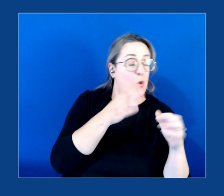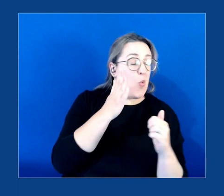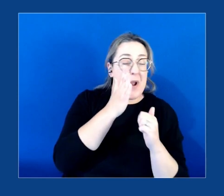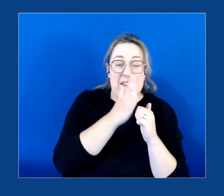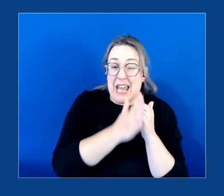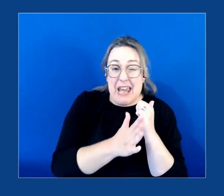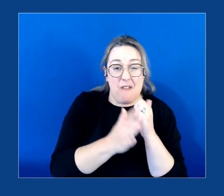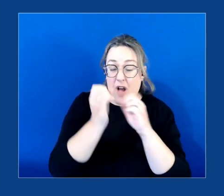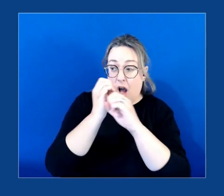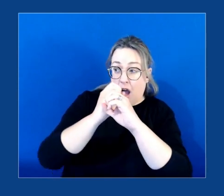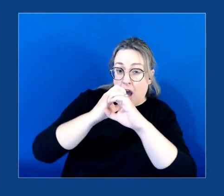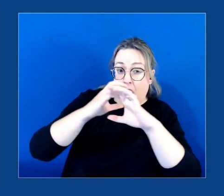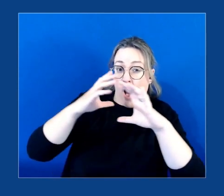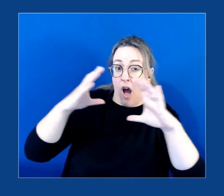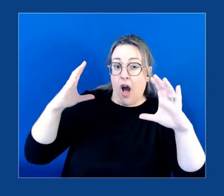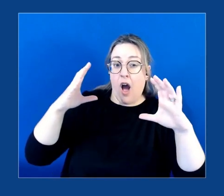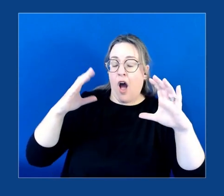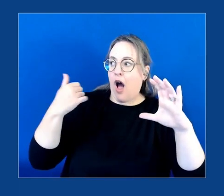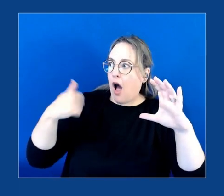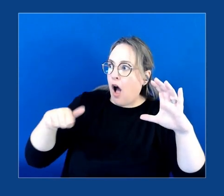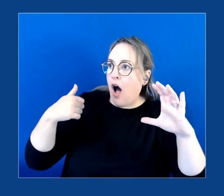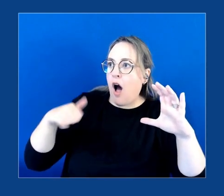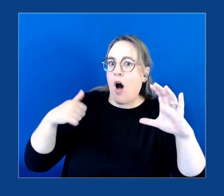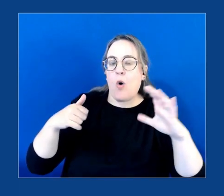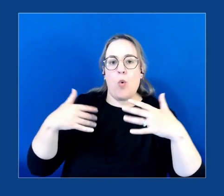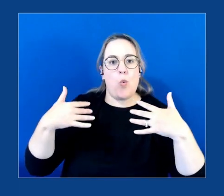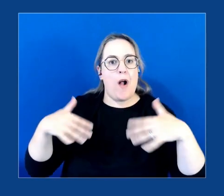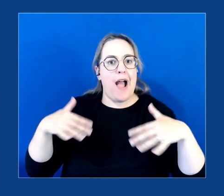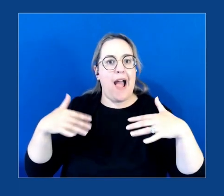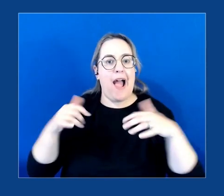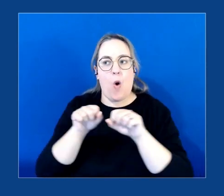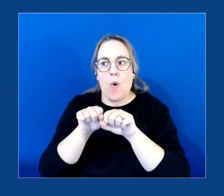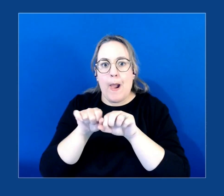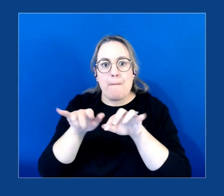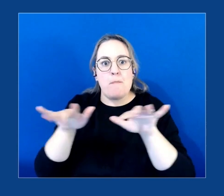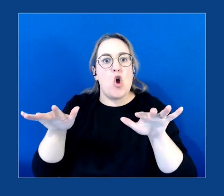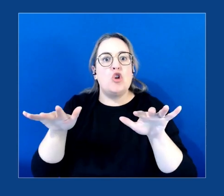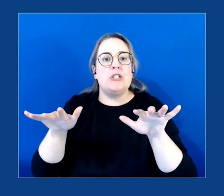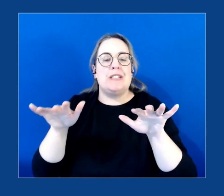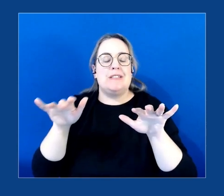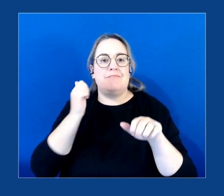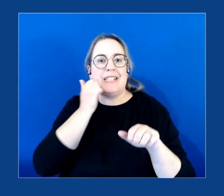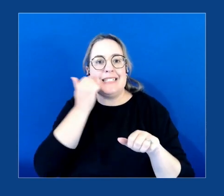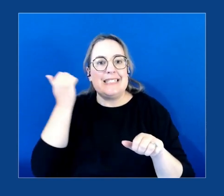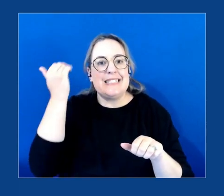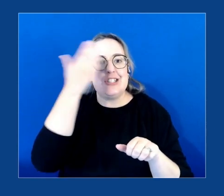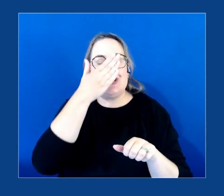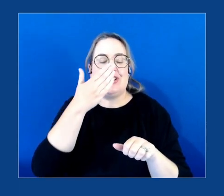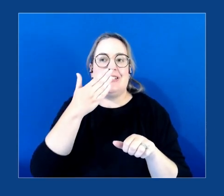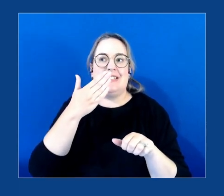extent, the emergence of Indigenous scholars to the extent that we have, you know,